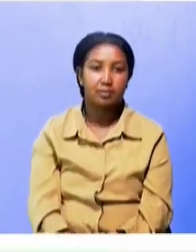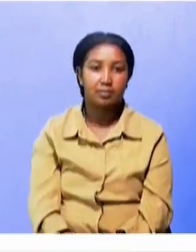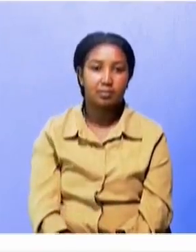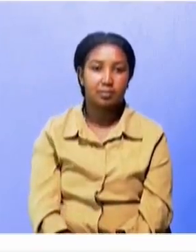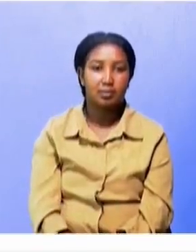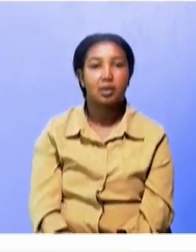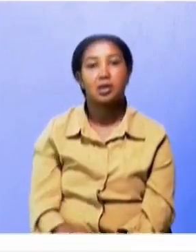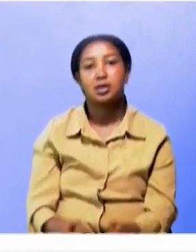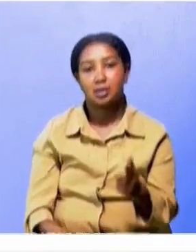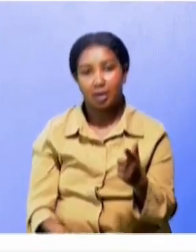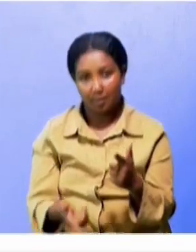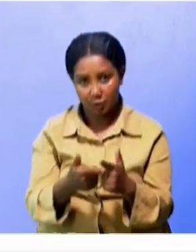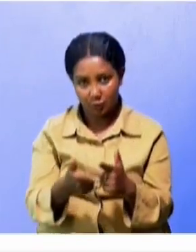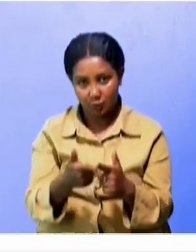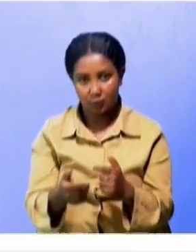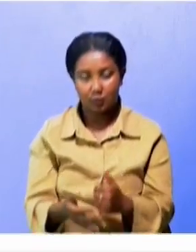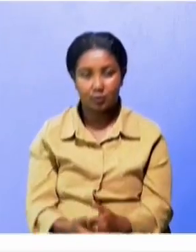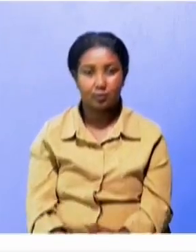Number 2.